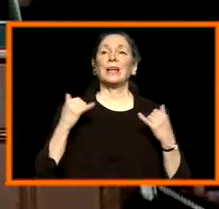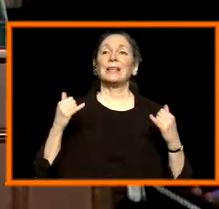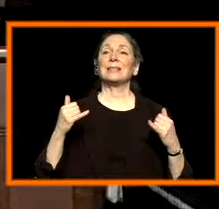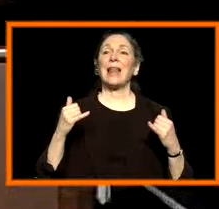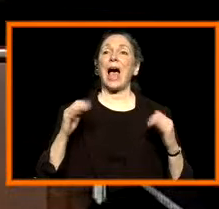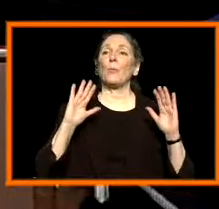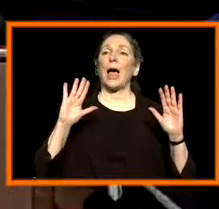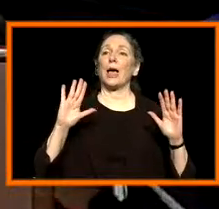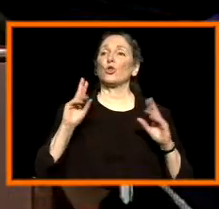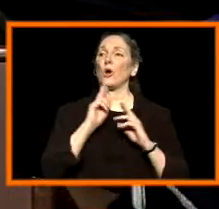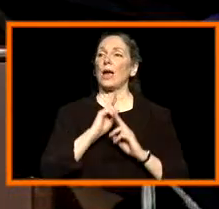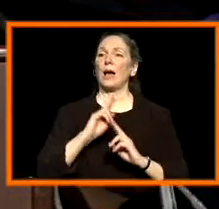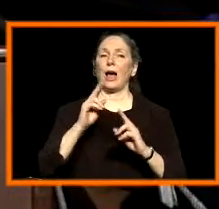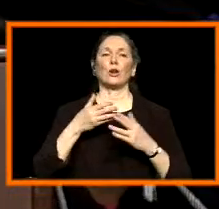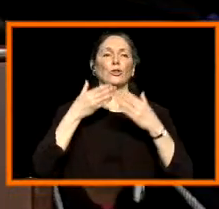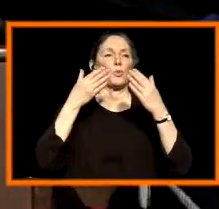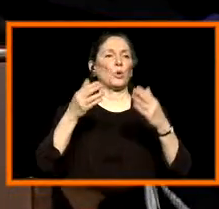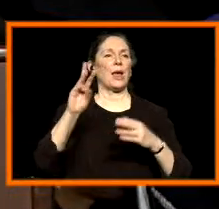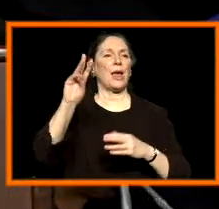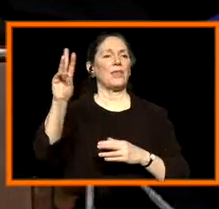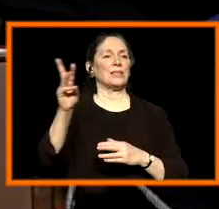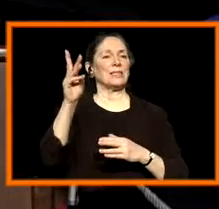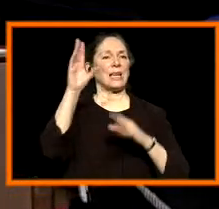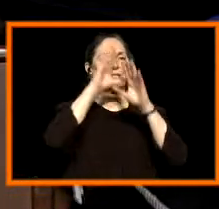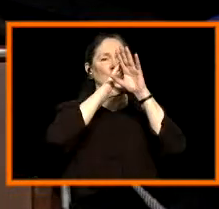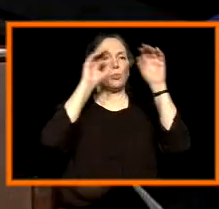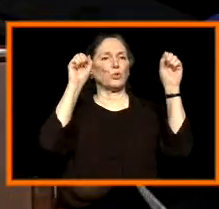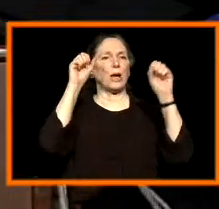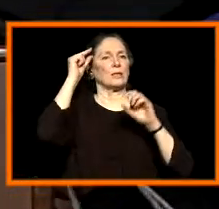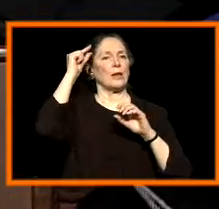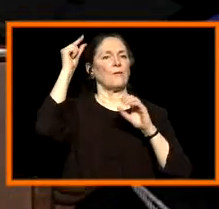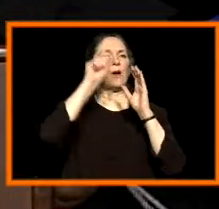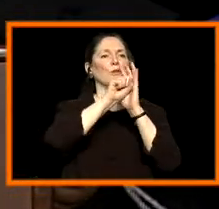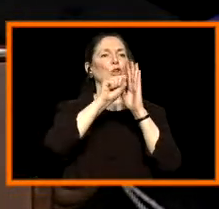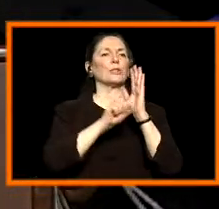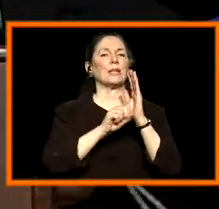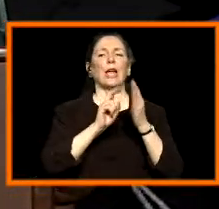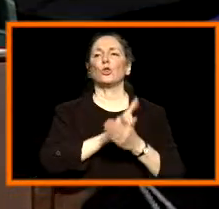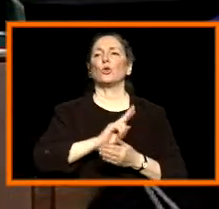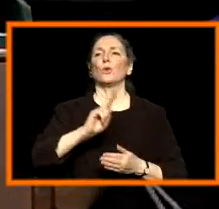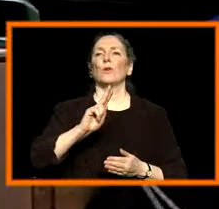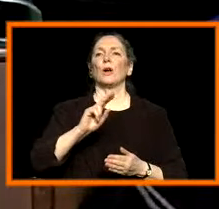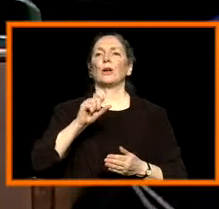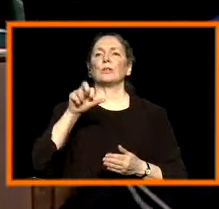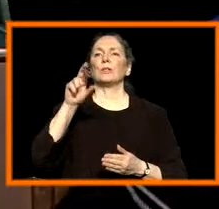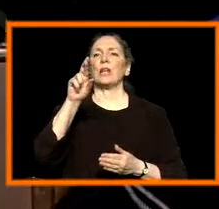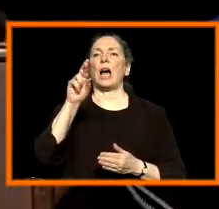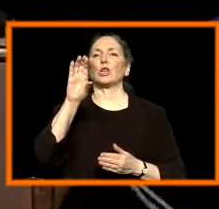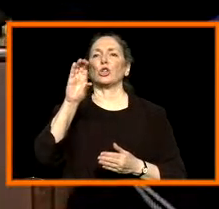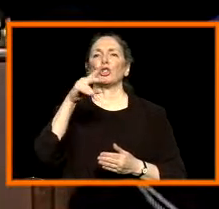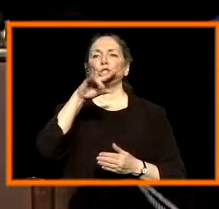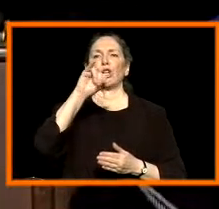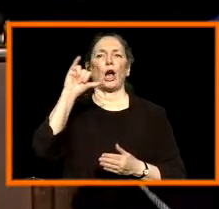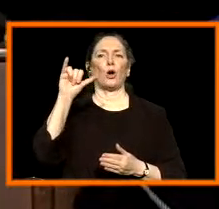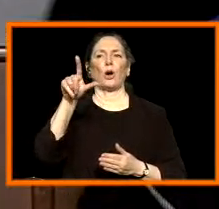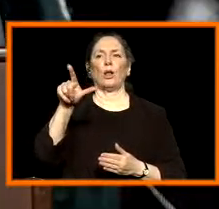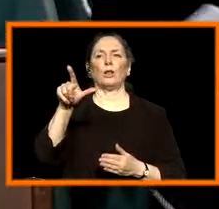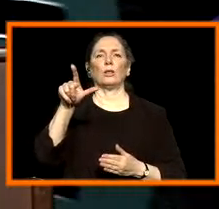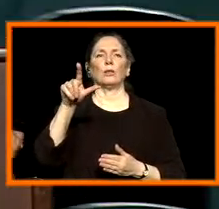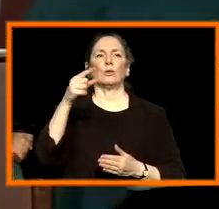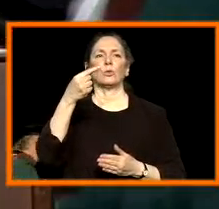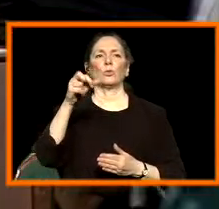my great honor to present the sixth president of Governor State University, Dr. Cheryl Green.